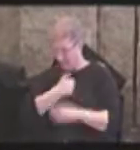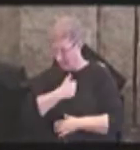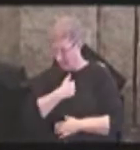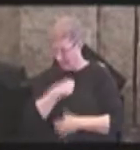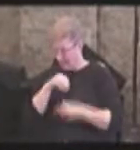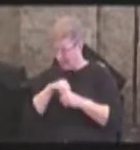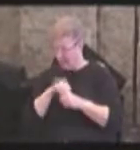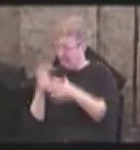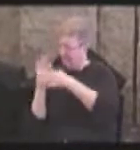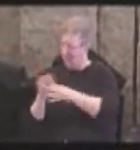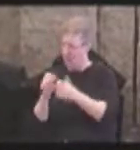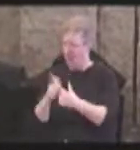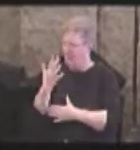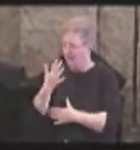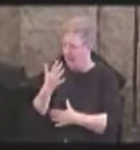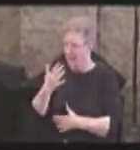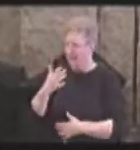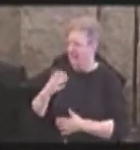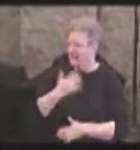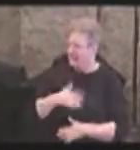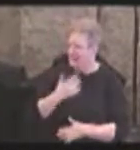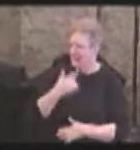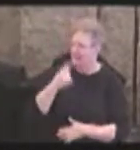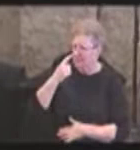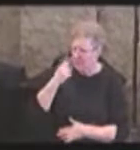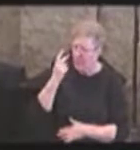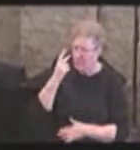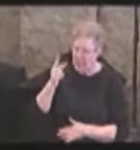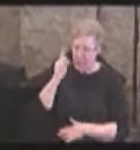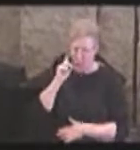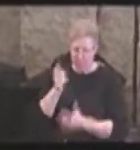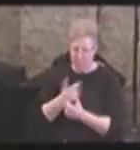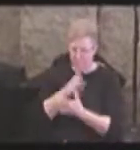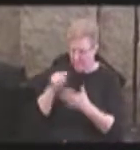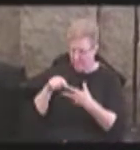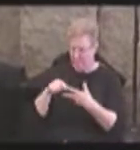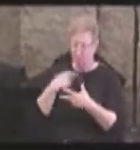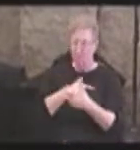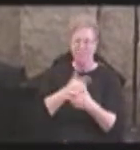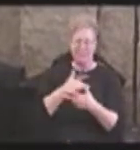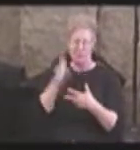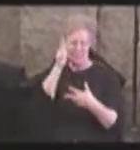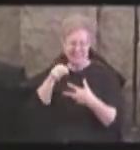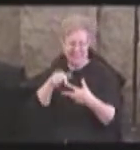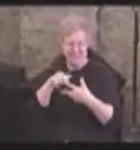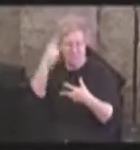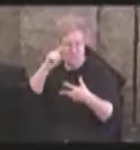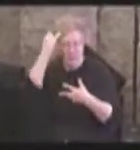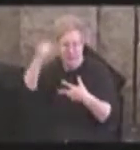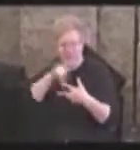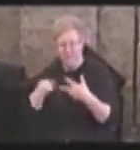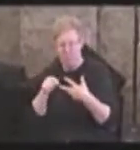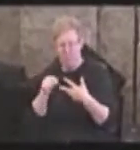five senses. And it's a fairly easy one to listen to get your ideas and your information from. But the third